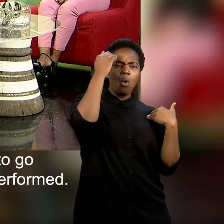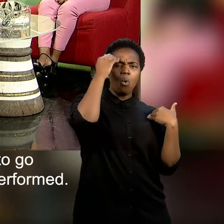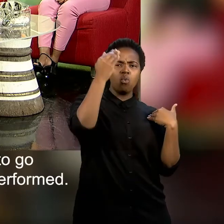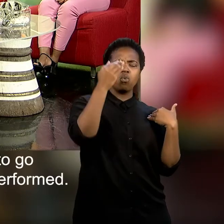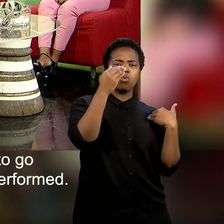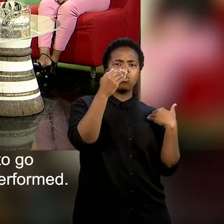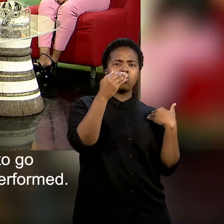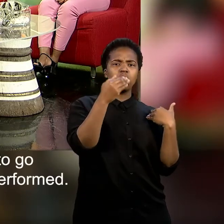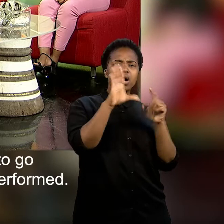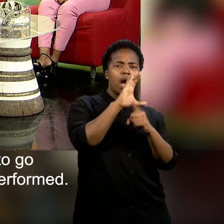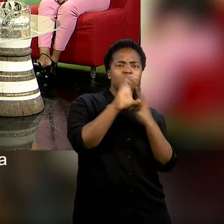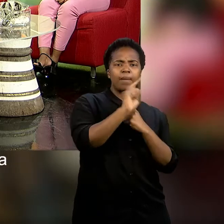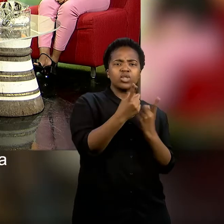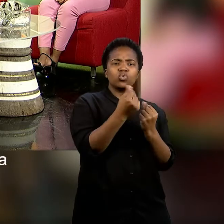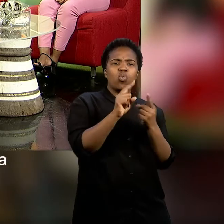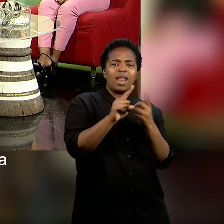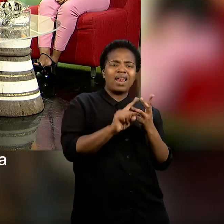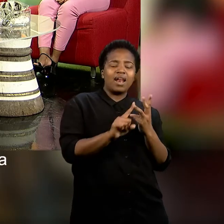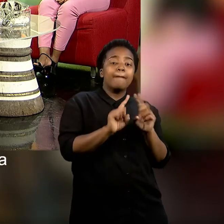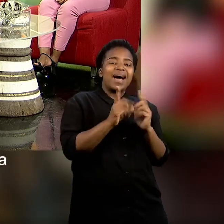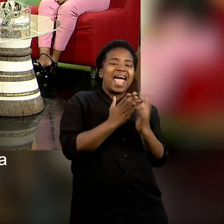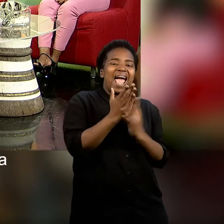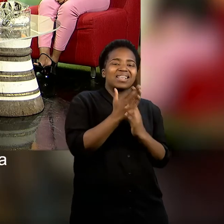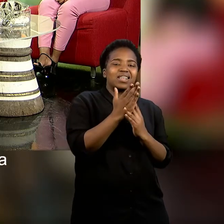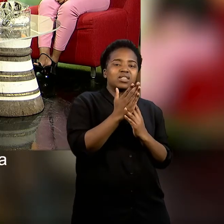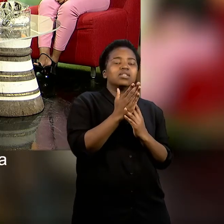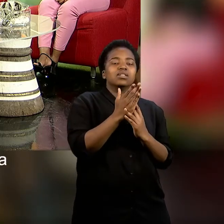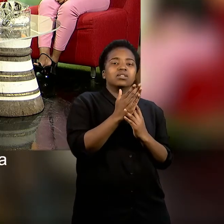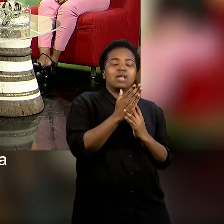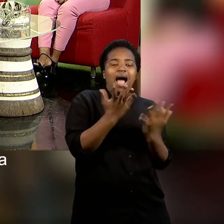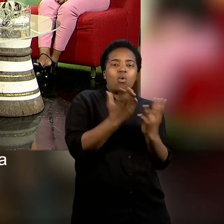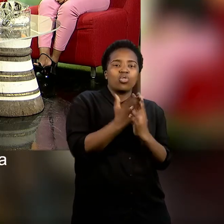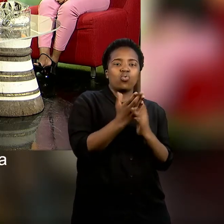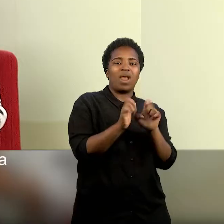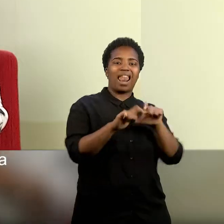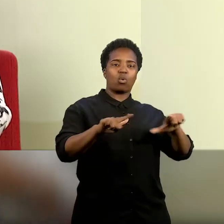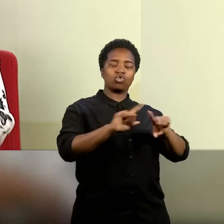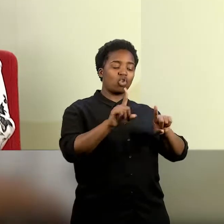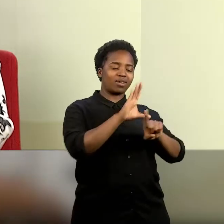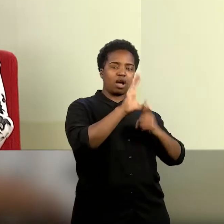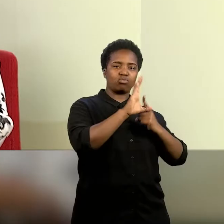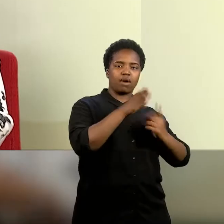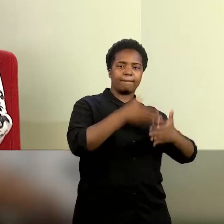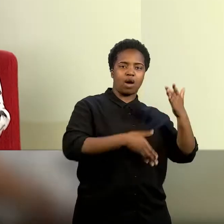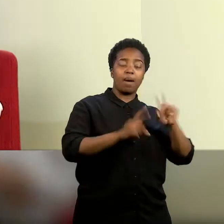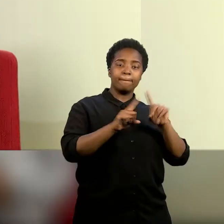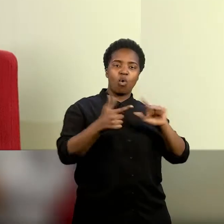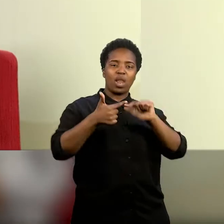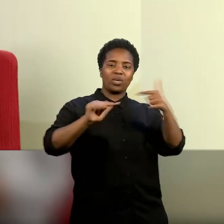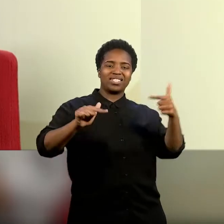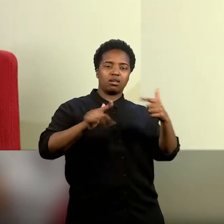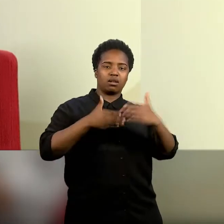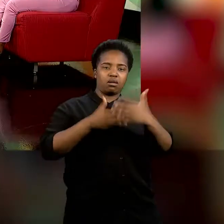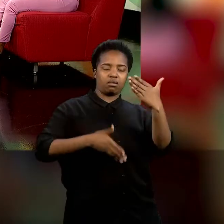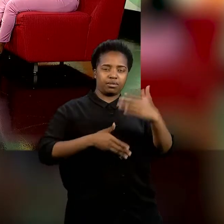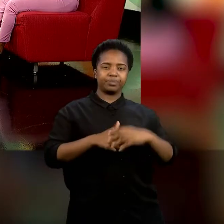the rituals that must be performed. It's just that my access is through a specific language and not so much culturally bound, but more linguistically